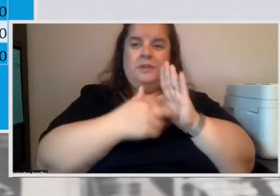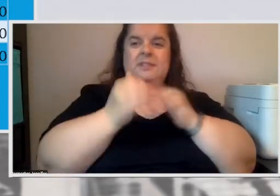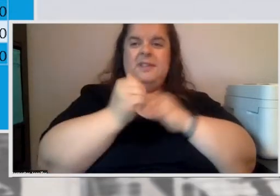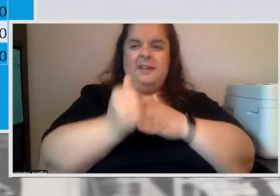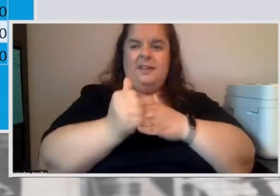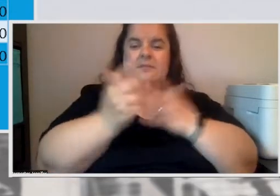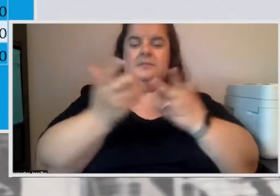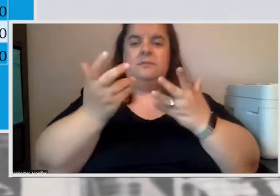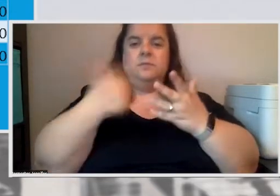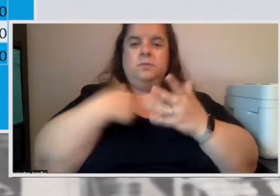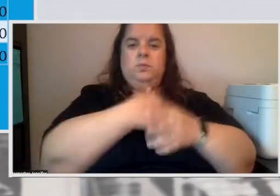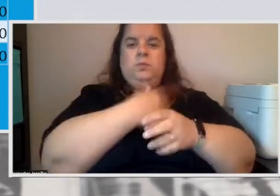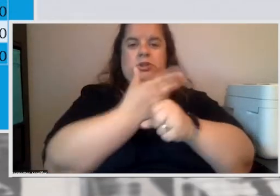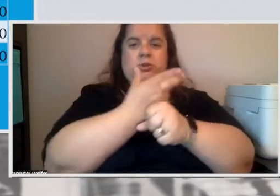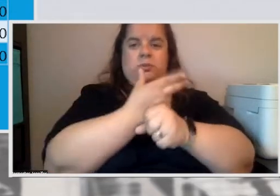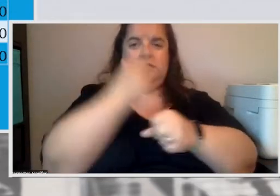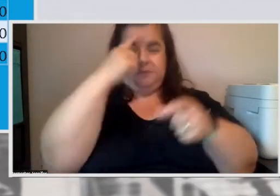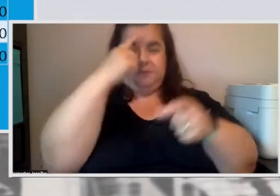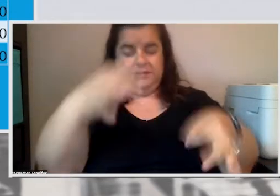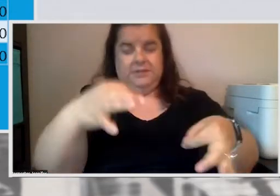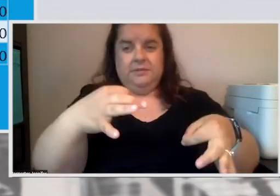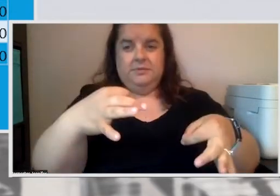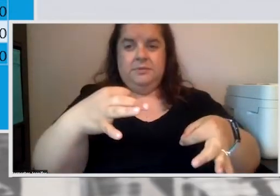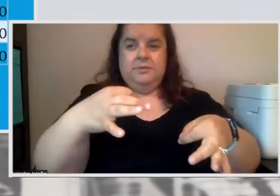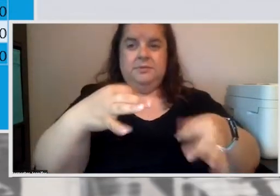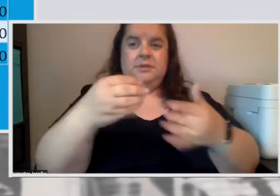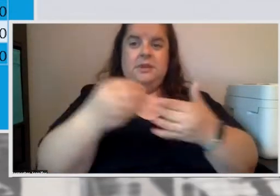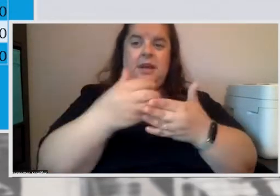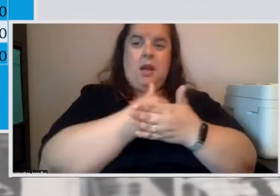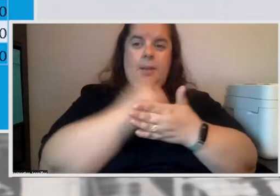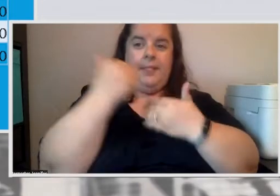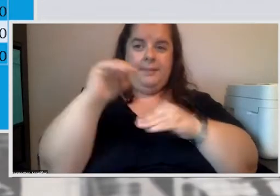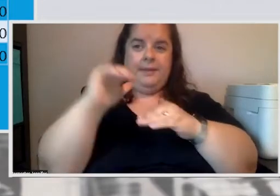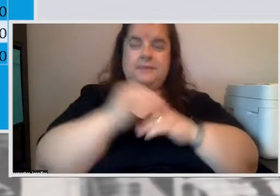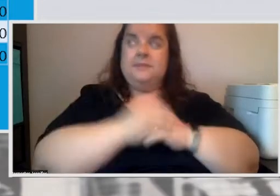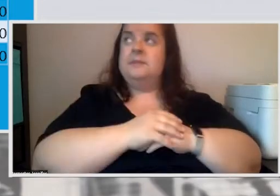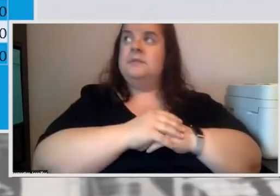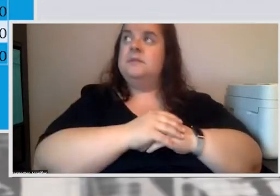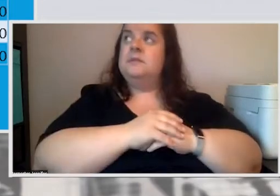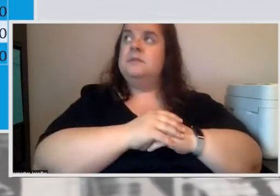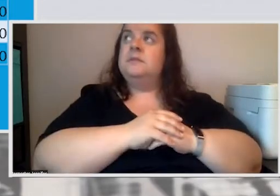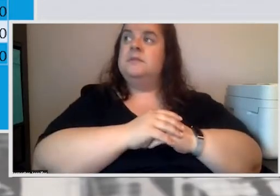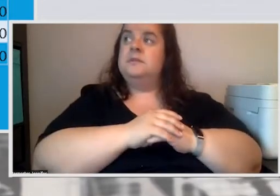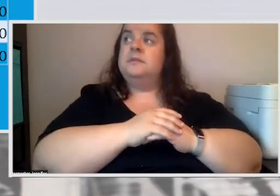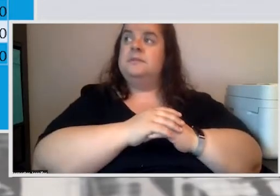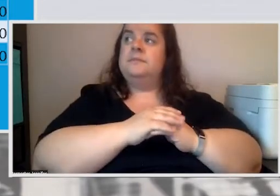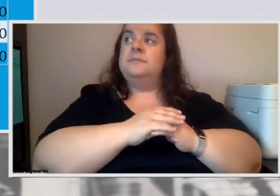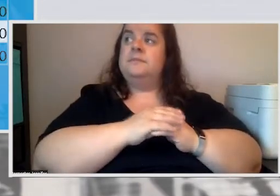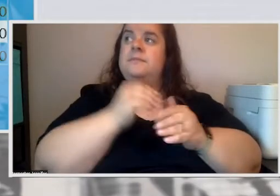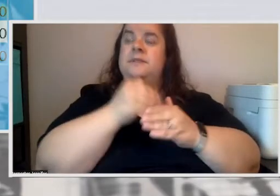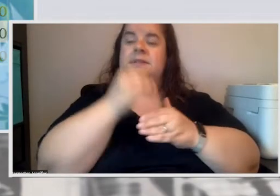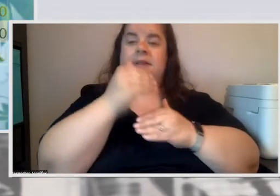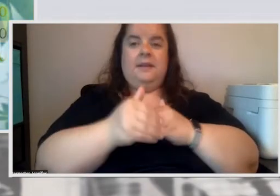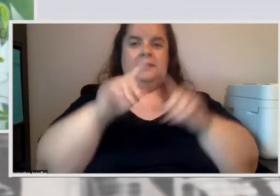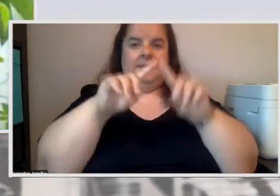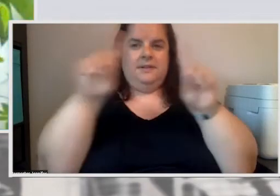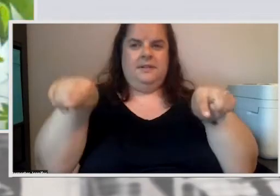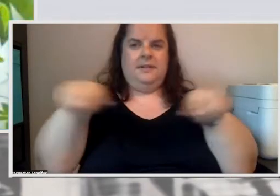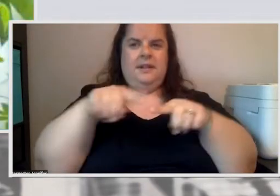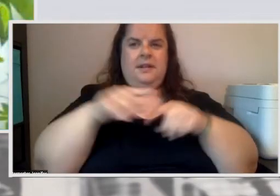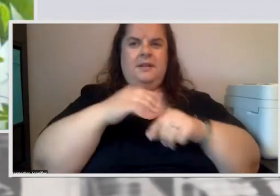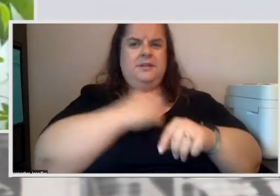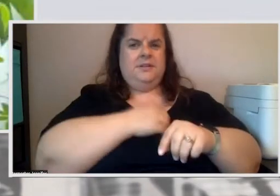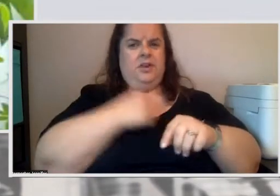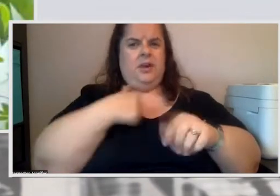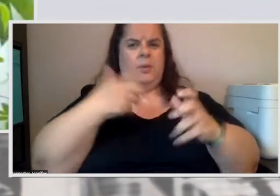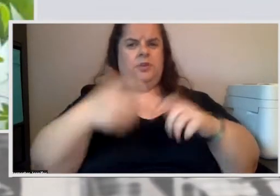in terms of determining income limits. And on the next slide. Sorry, yeah, I just wanted to pause. I